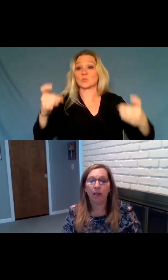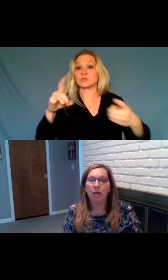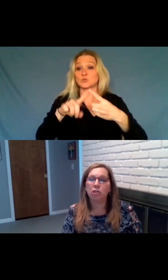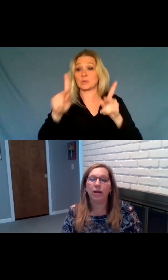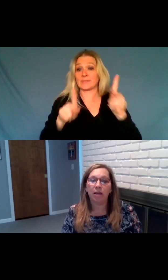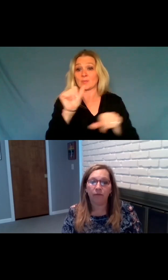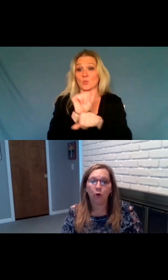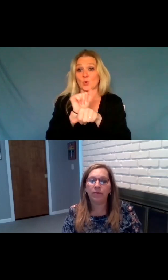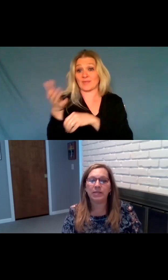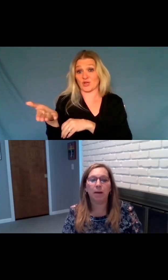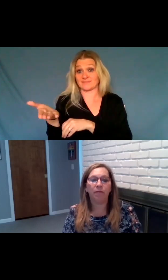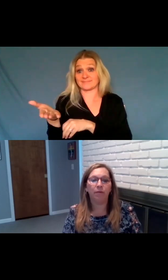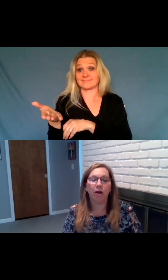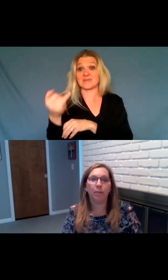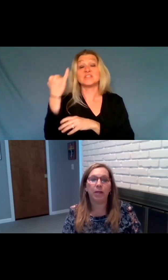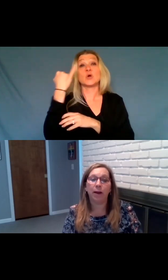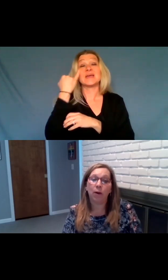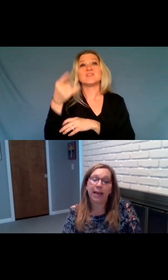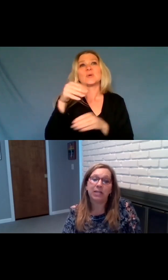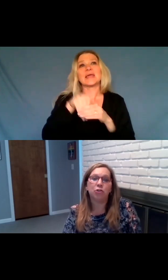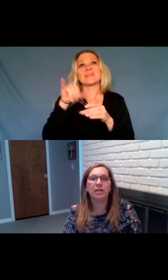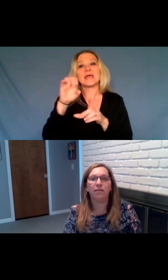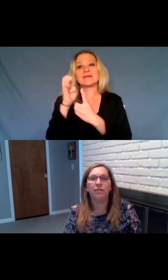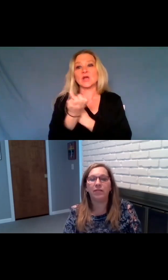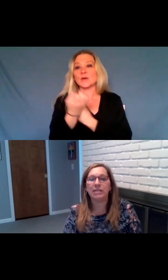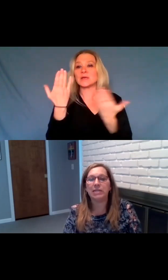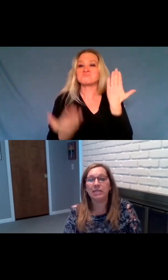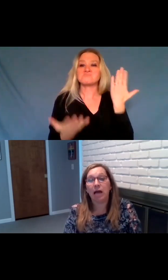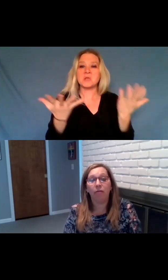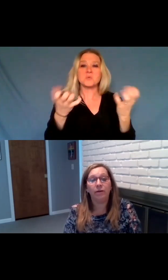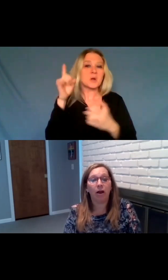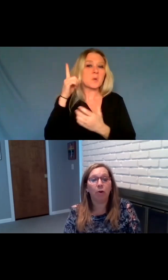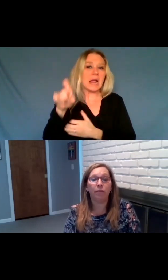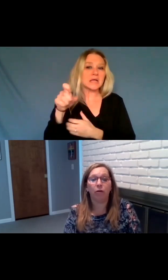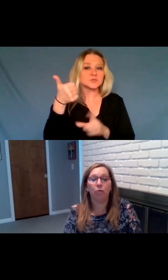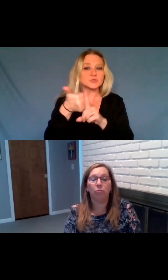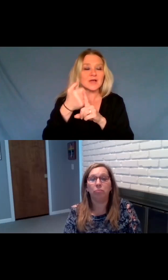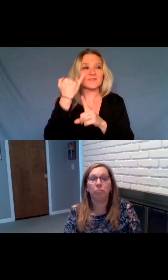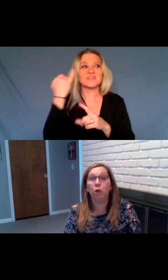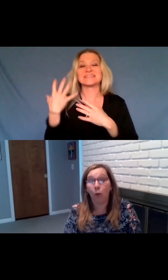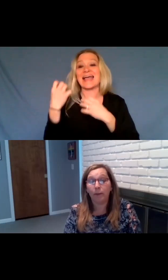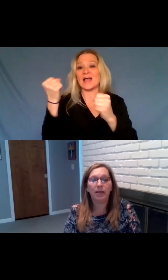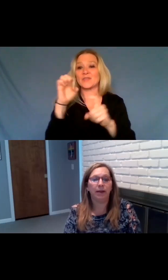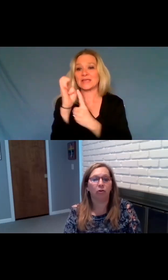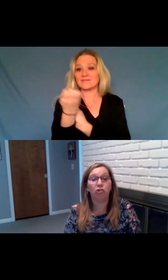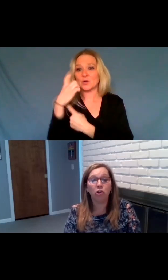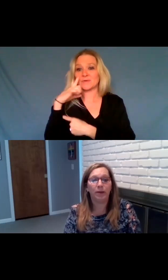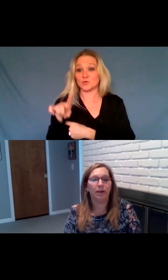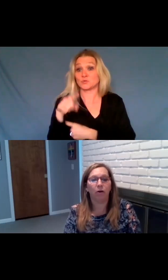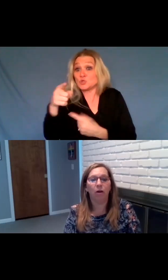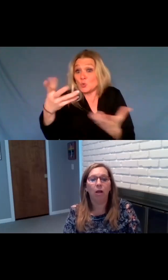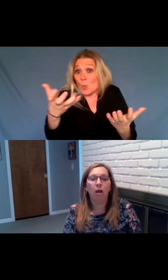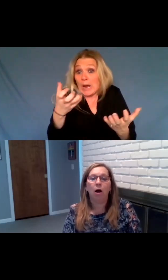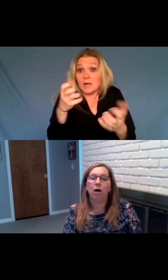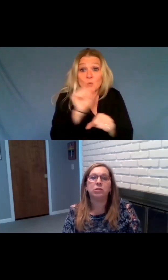employees. So if you're in this type of environment, you might want to ask yourself if this is a healthy environment for you. Do you want to be there? Should you